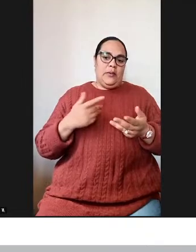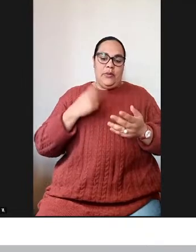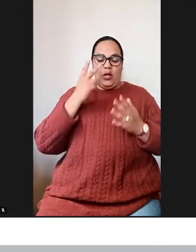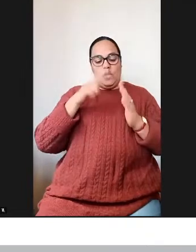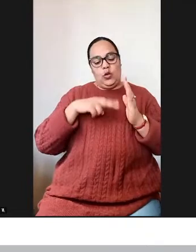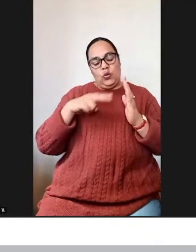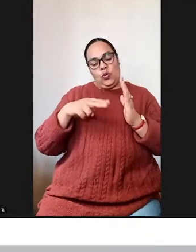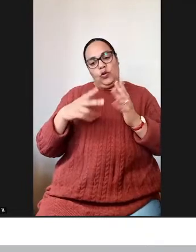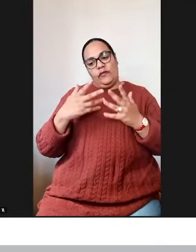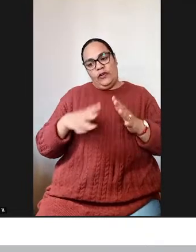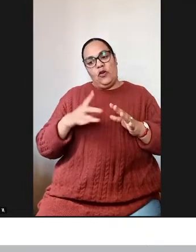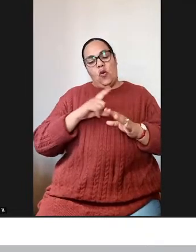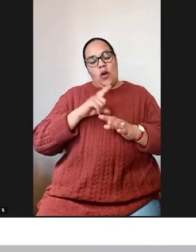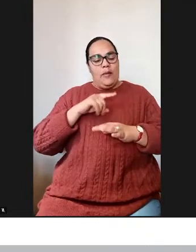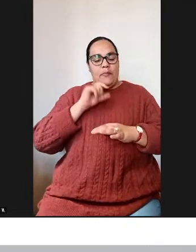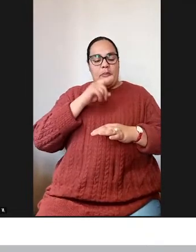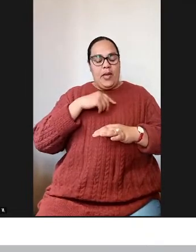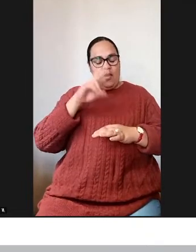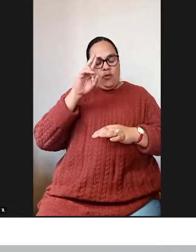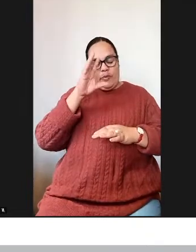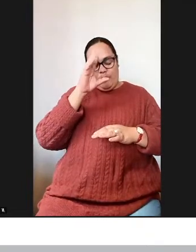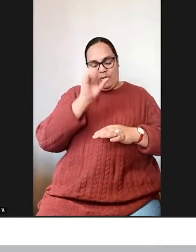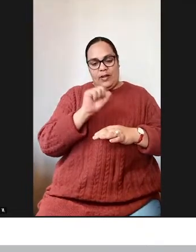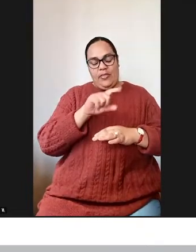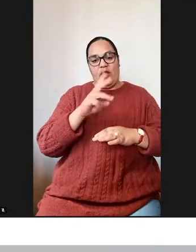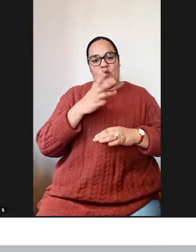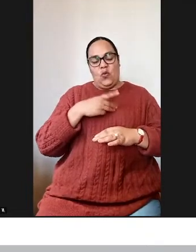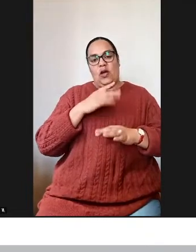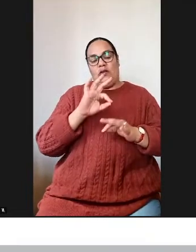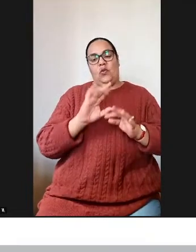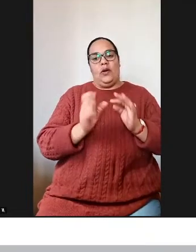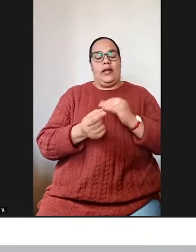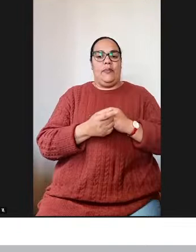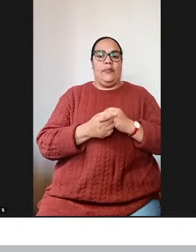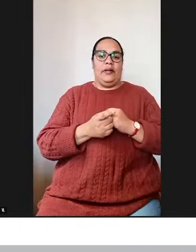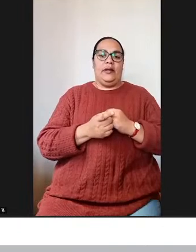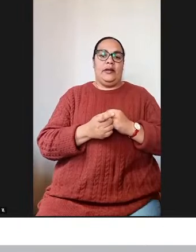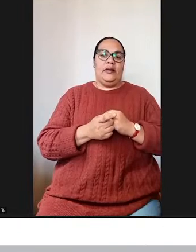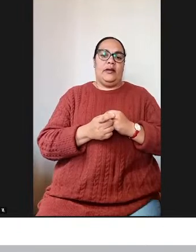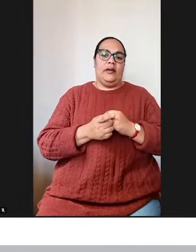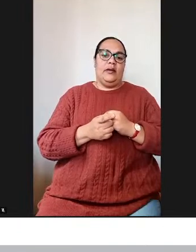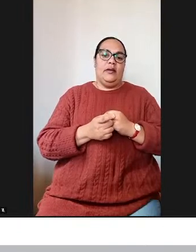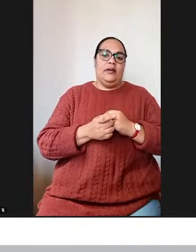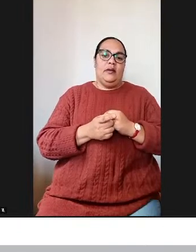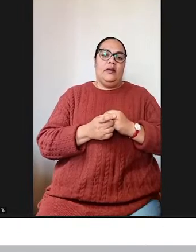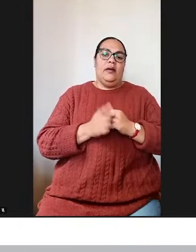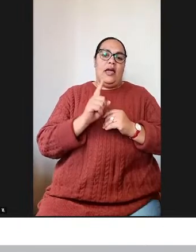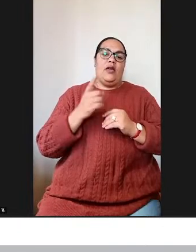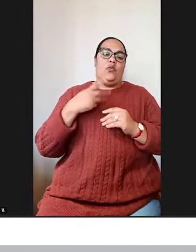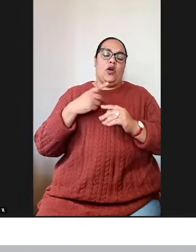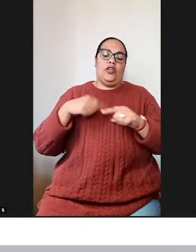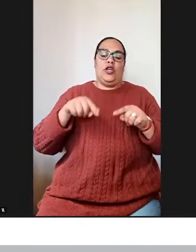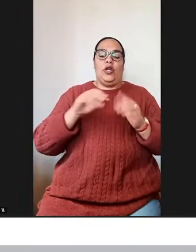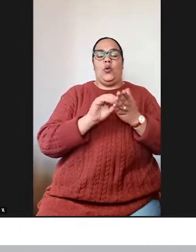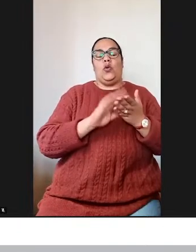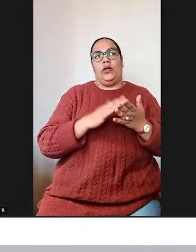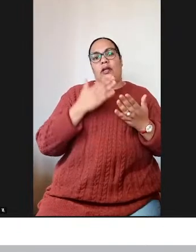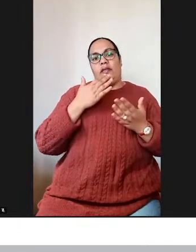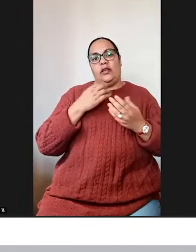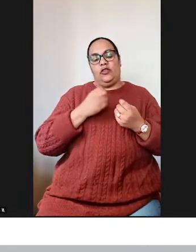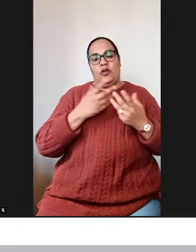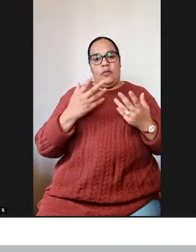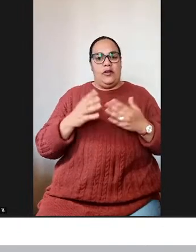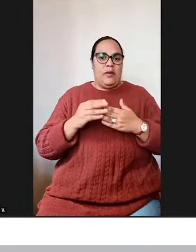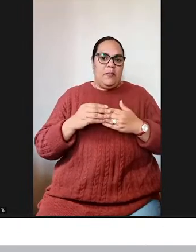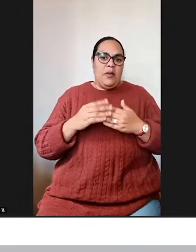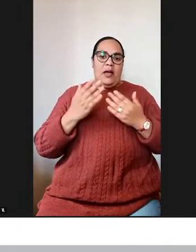resolution because I remember that that was the case and is duly recorded in there. Thank you so much. Thank you, Member Maseko. There's